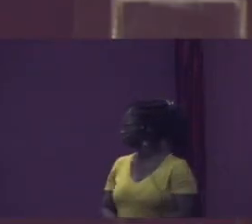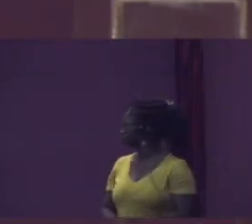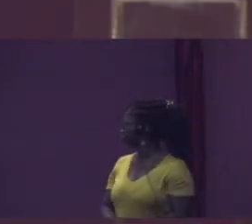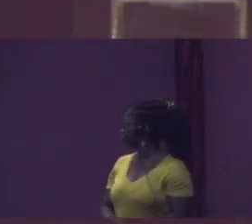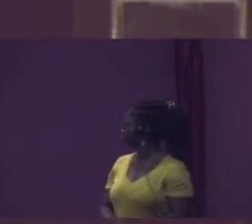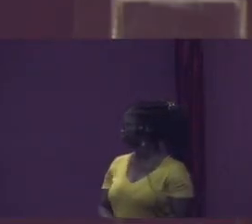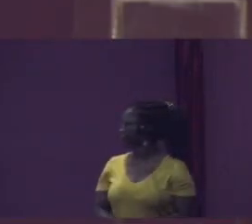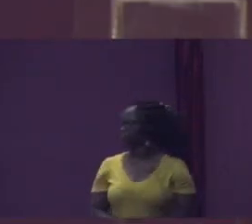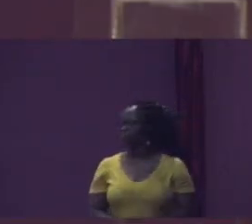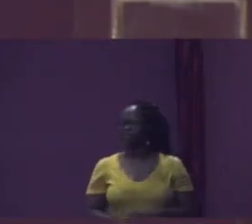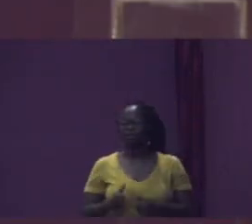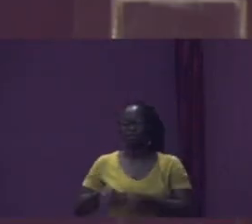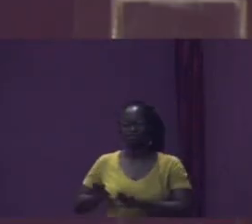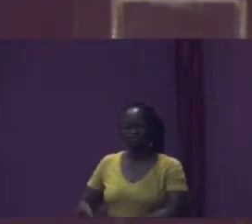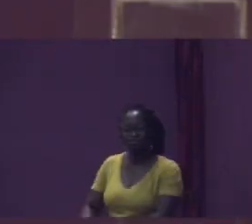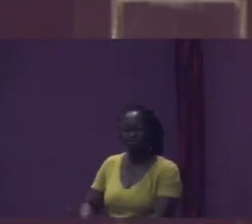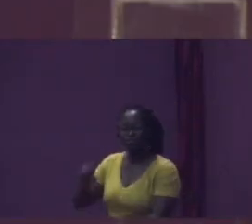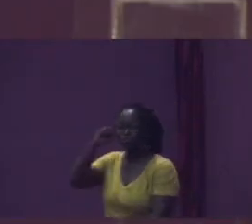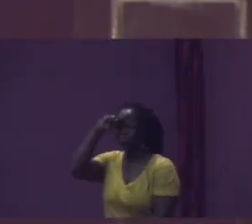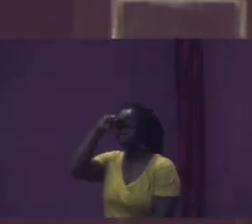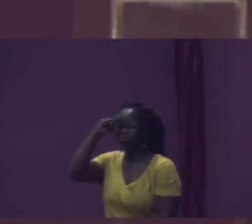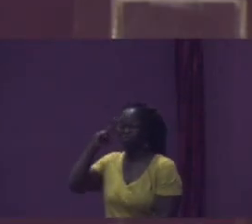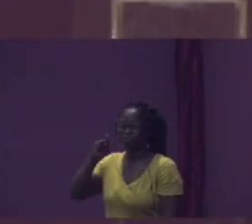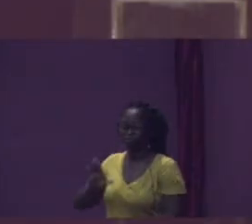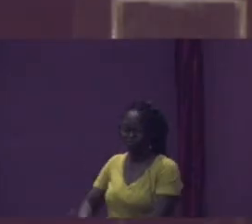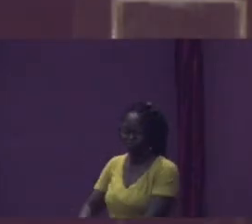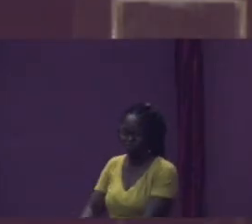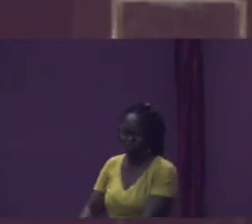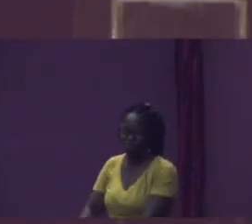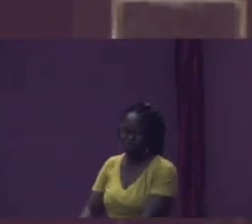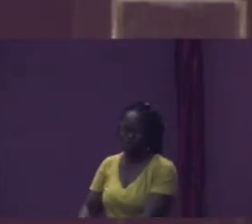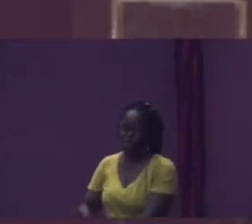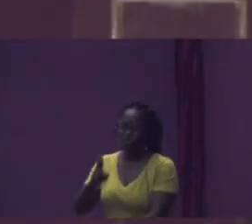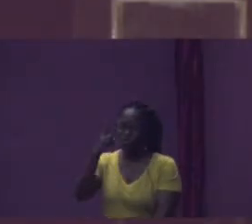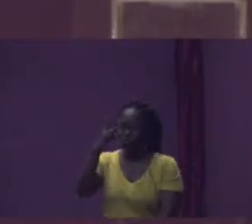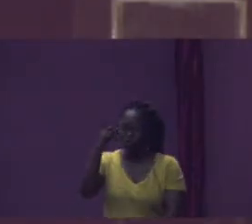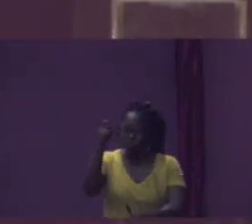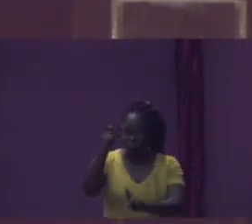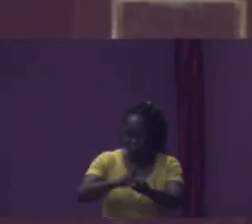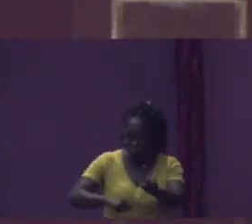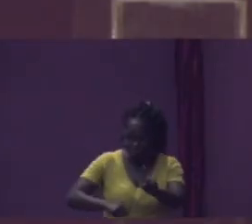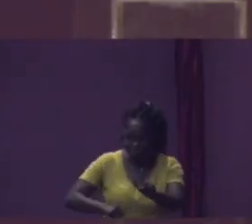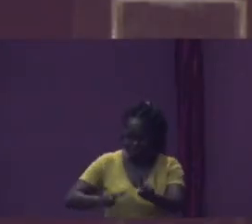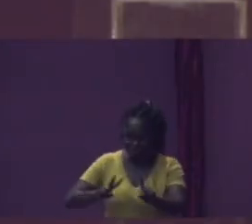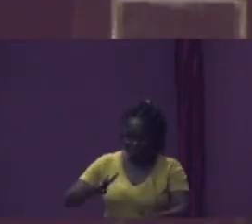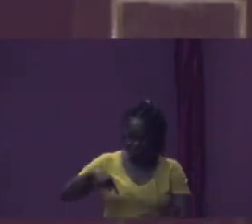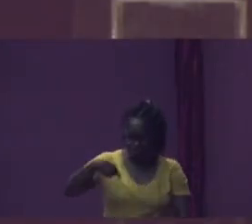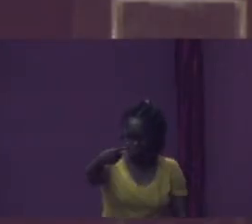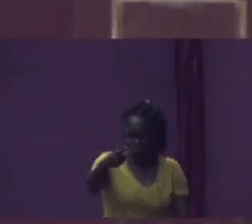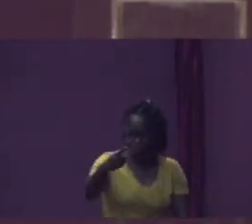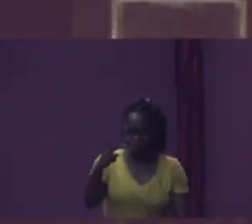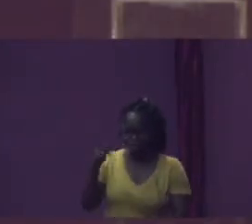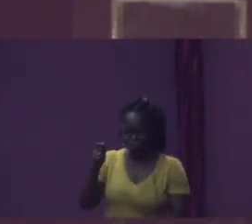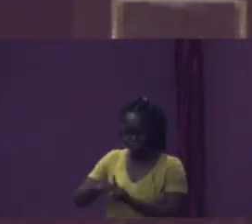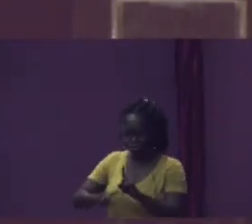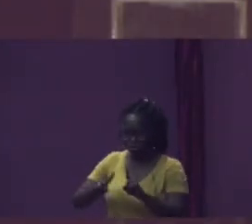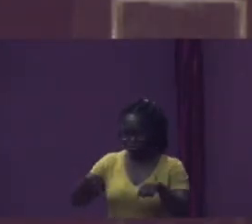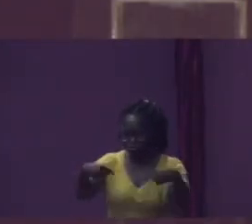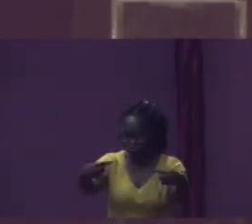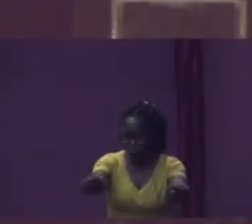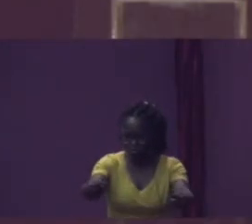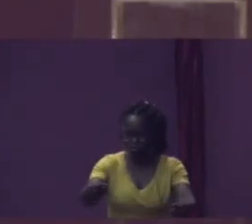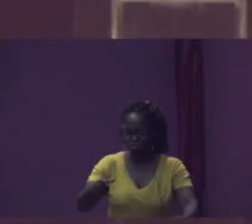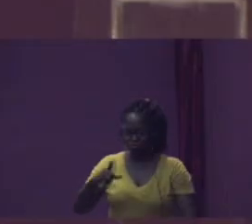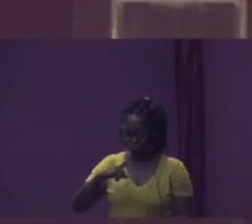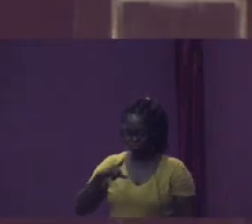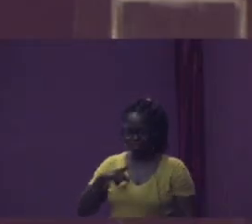stay in the hospital for about 2 months to receive various treatments, including some expensive antibiotics that we had to buy